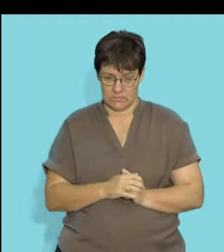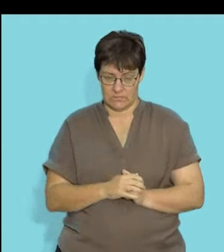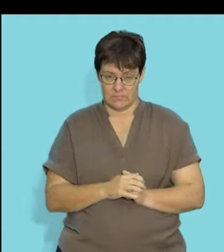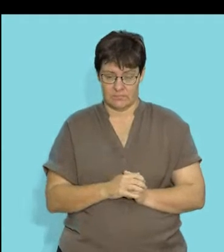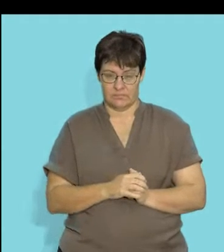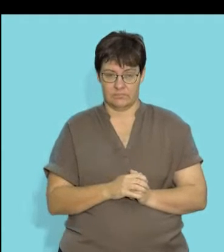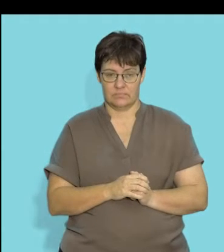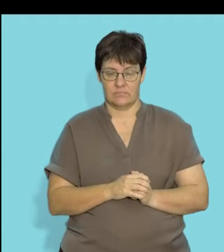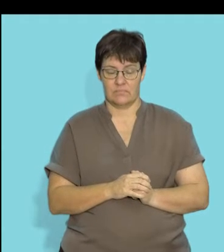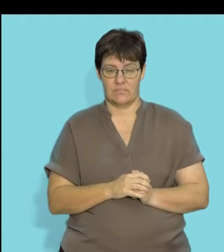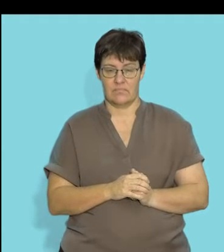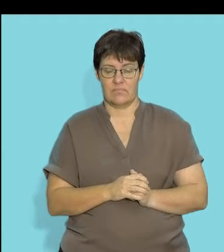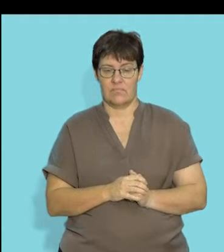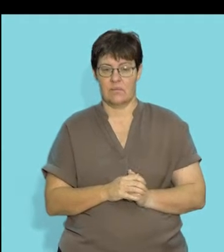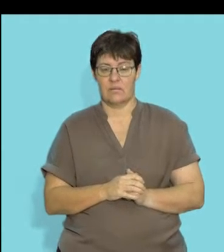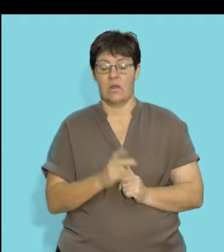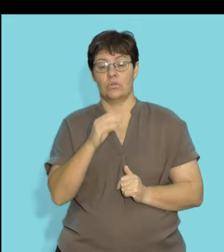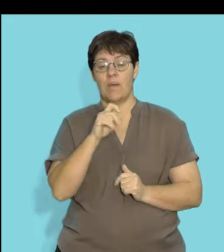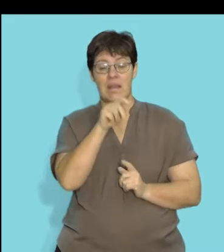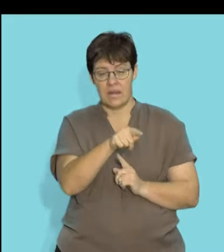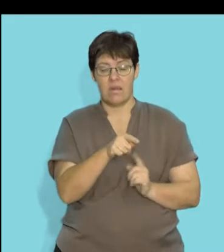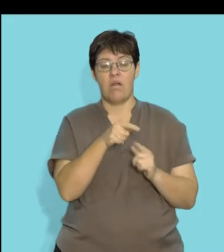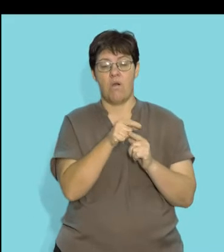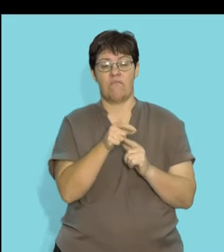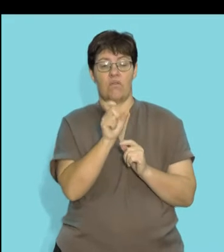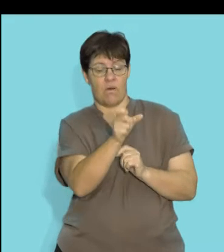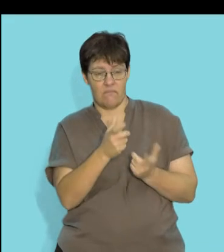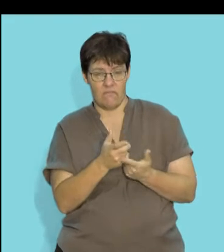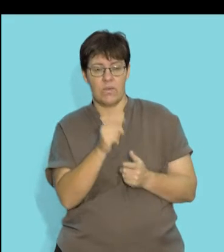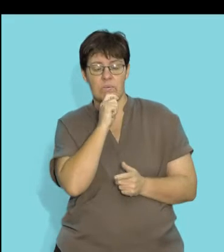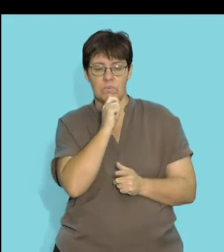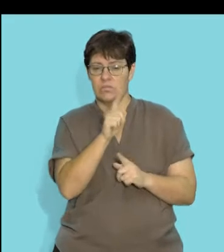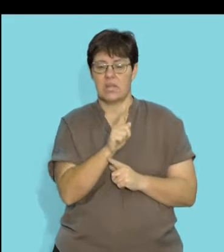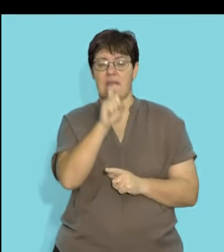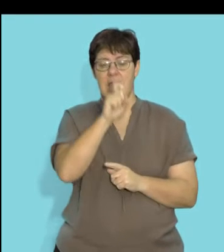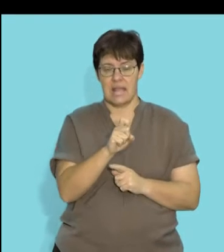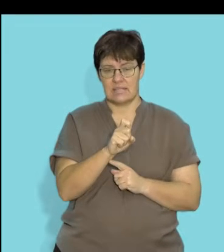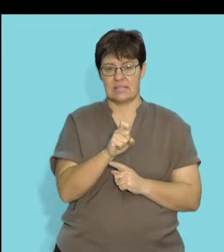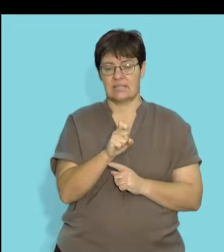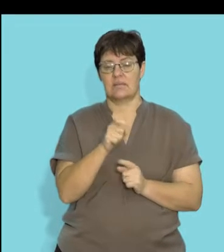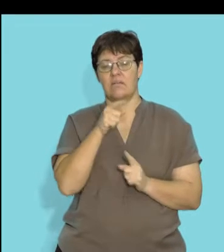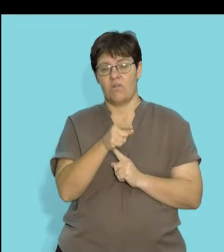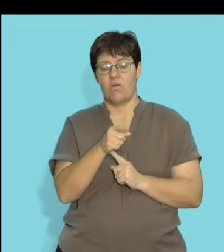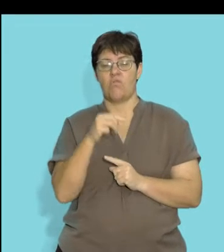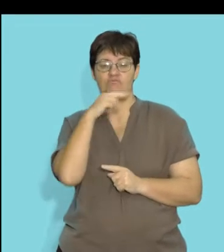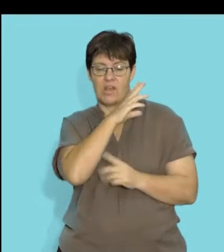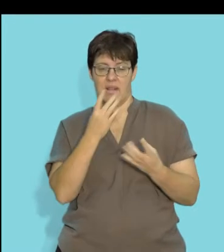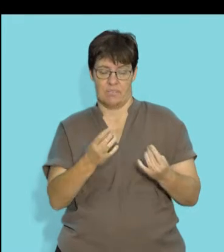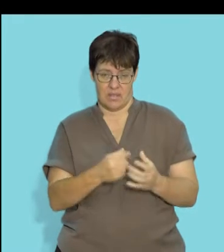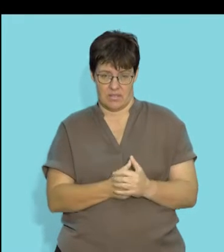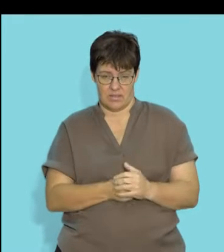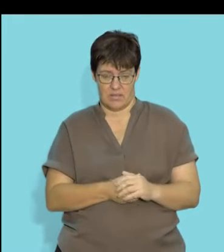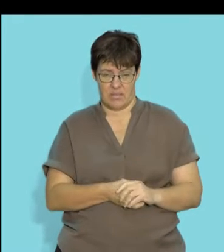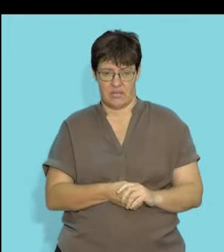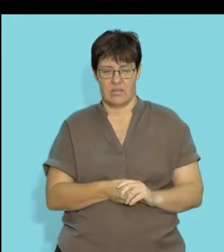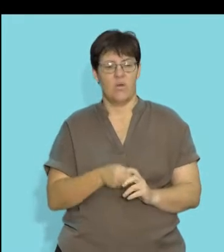to be using going forward. Now, the domain of the graph is normally given by x is an element of